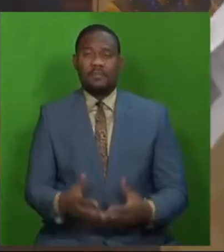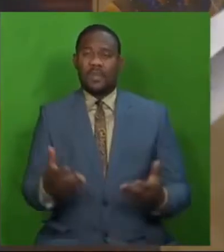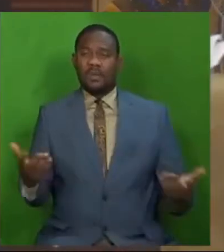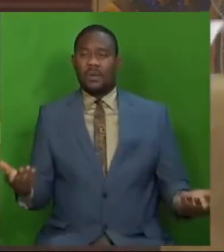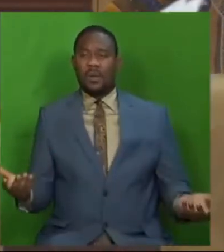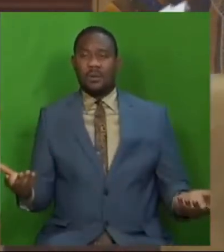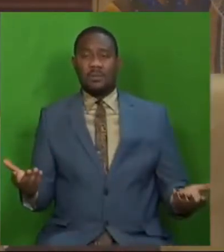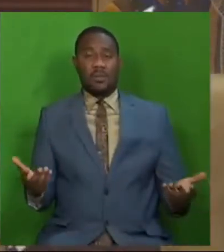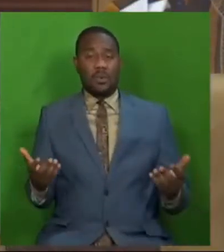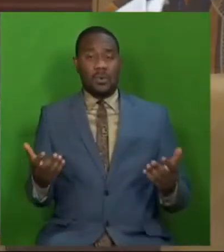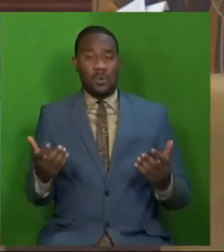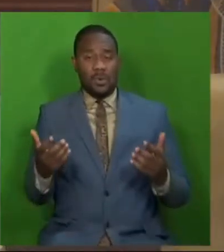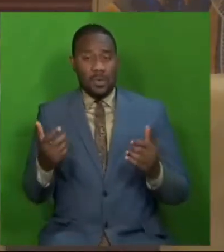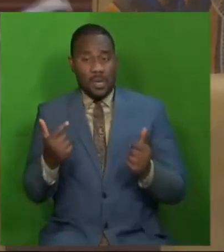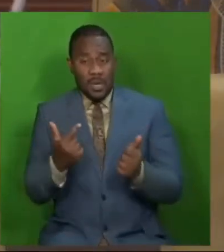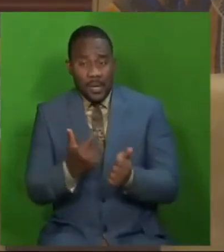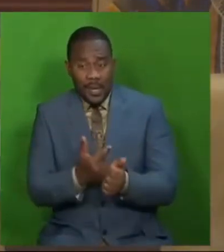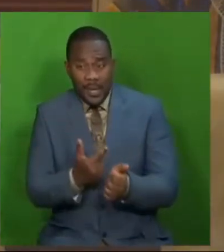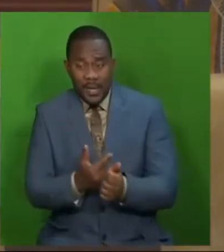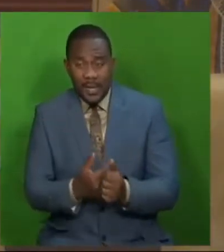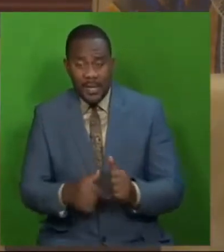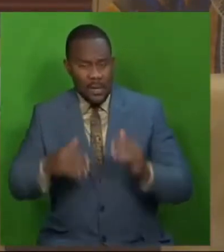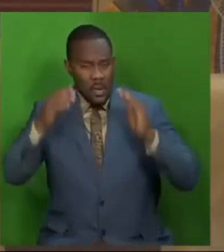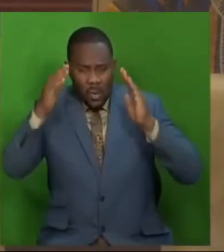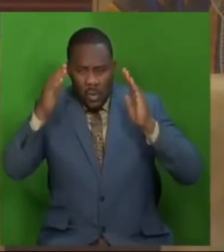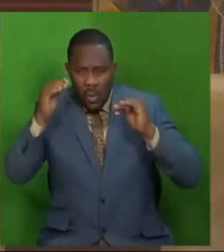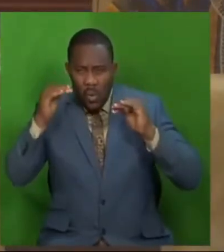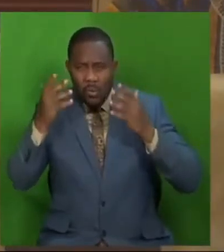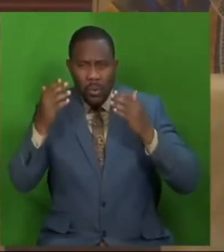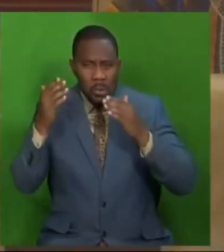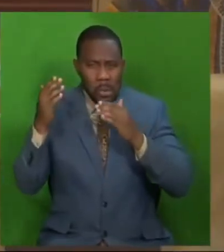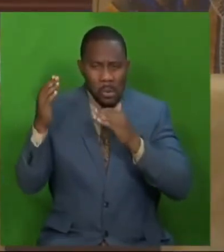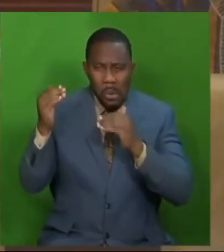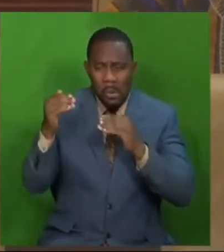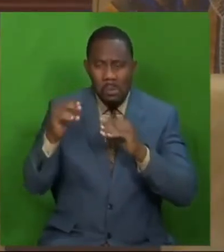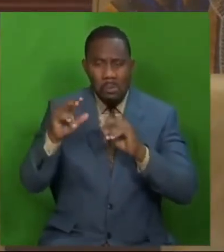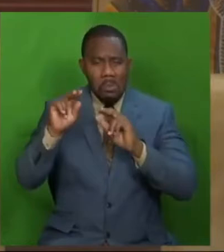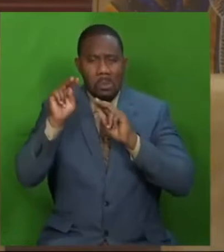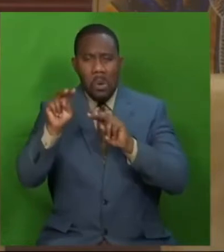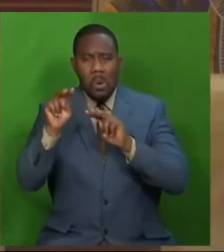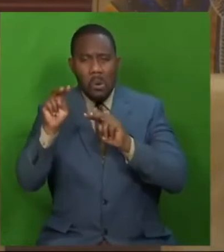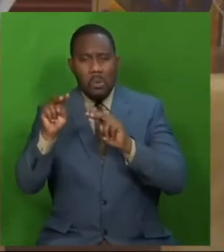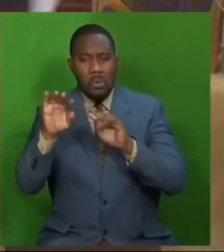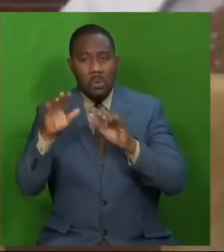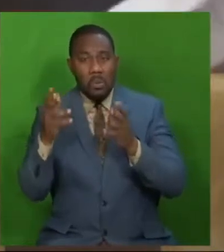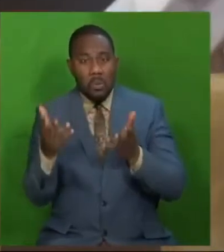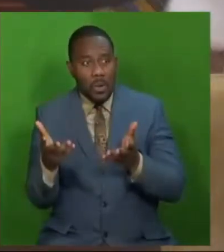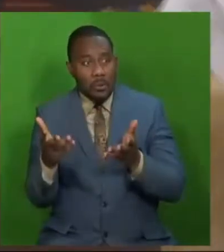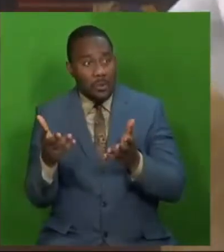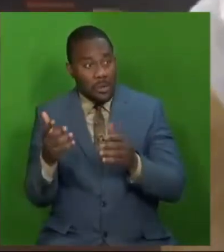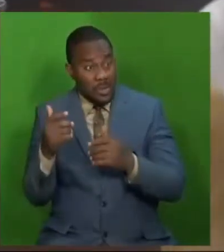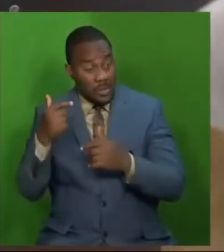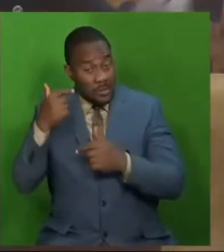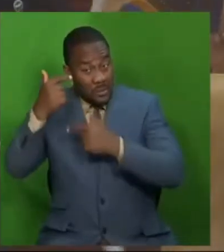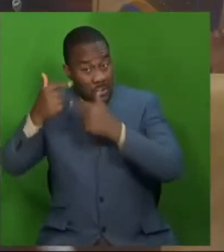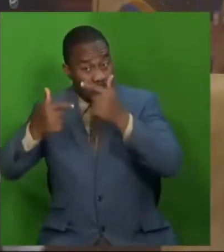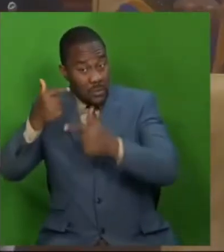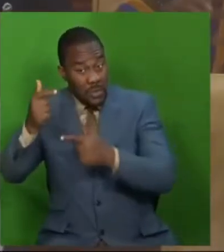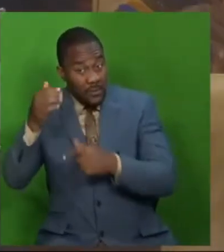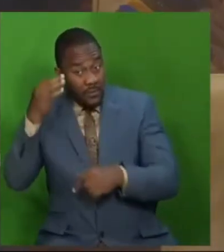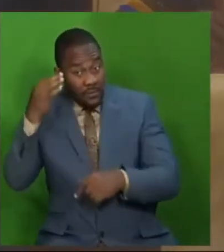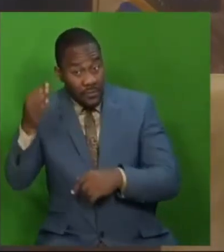nation? What are you people leaving behind for the upcoming generation? You are creating a huge liability